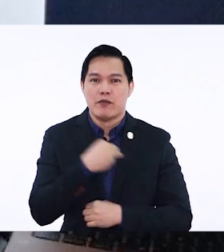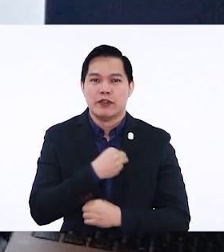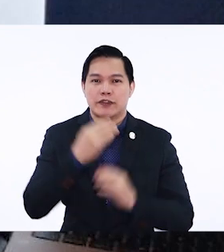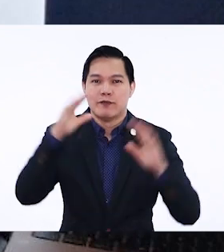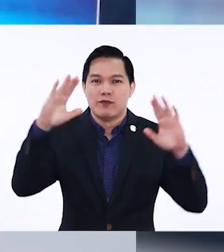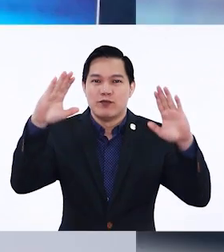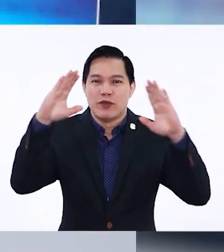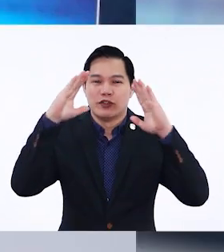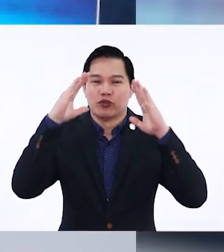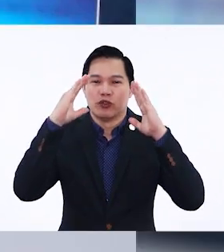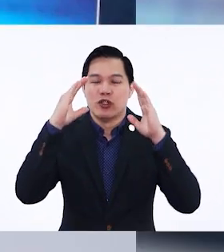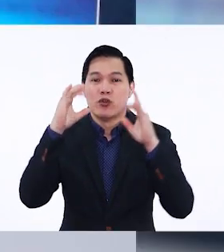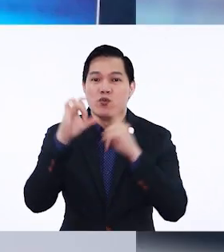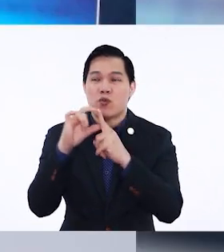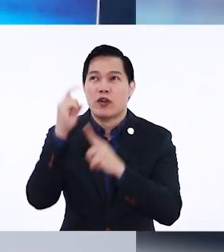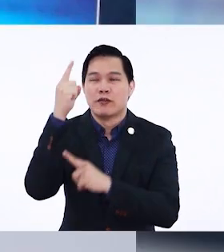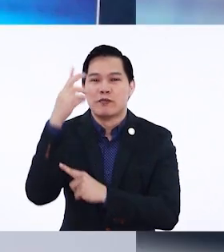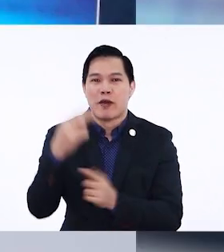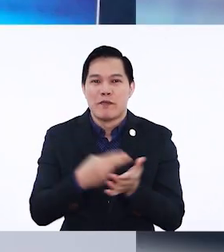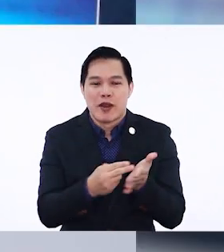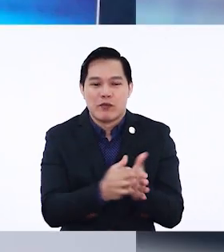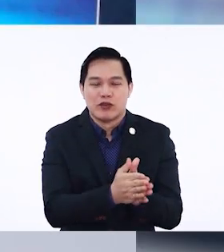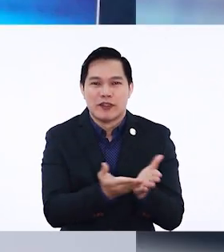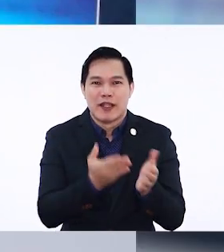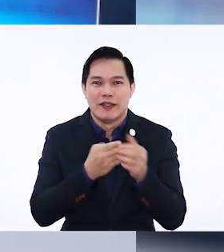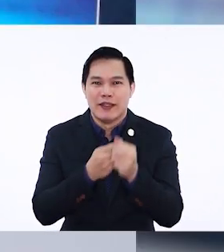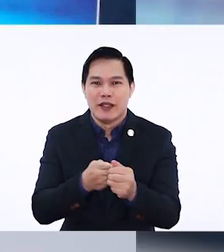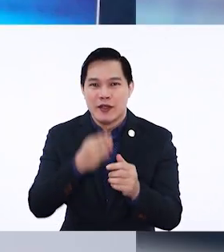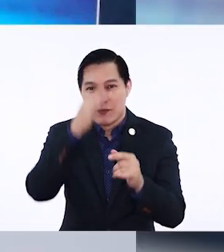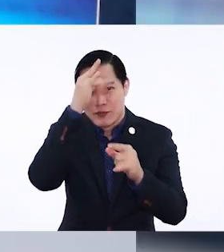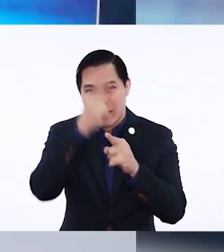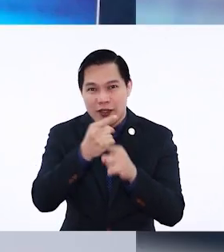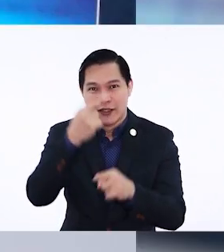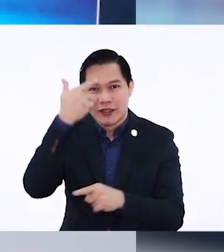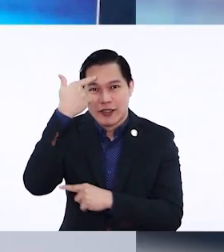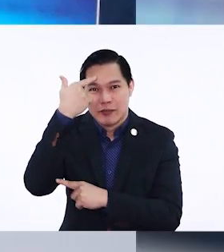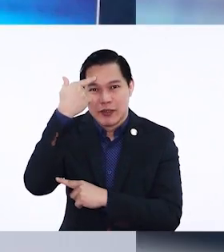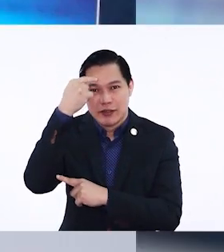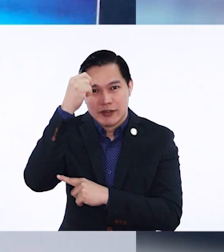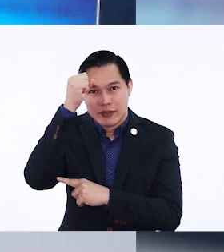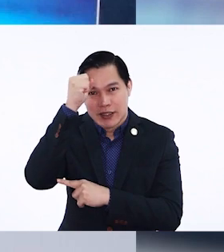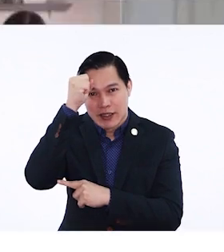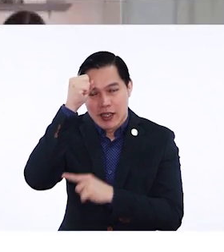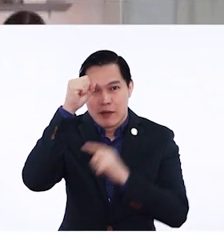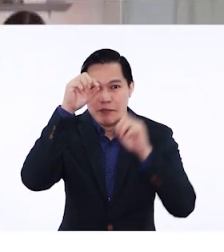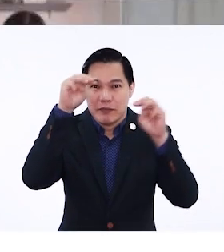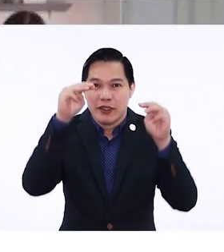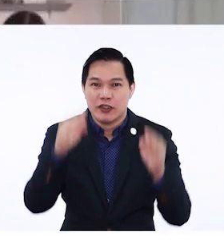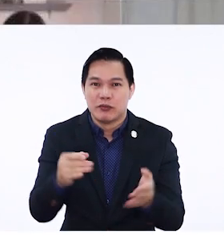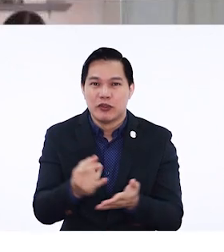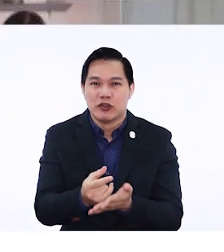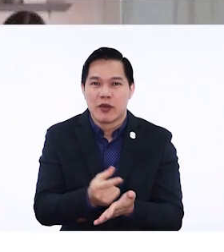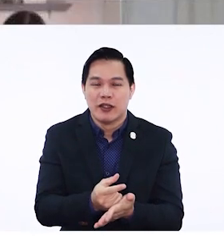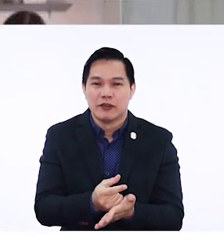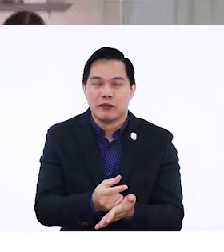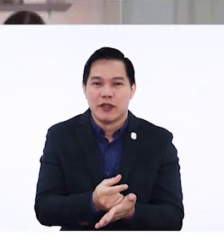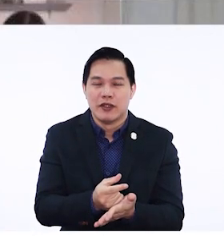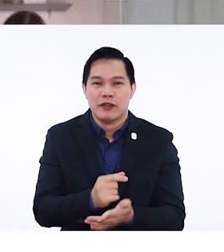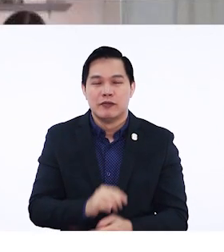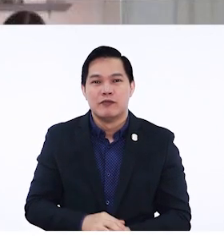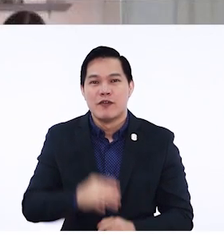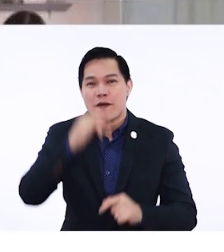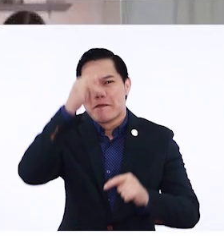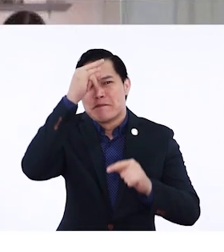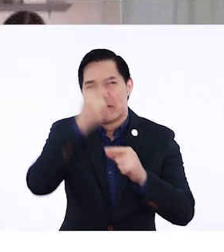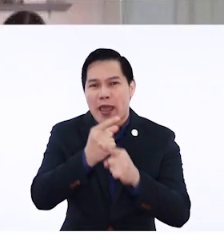relatives to listen to the words of God. The Bible study was led by Brother Gilbert Zaraga, a minister of